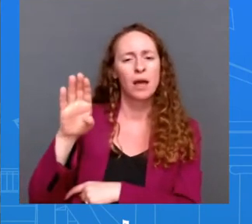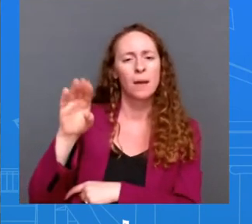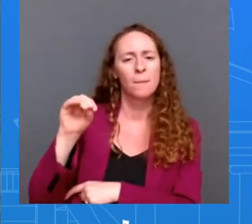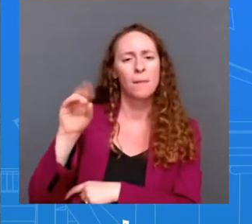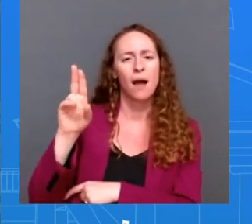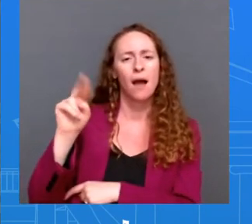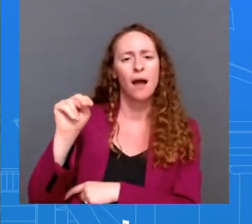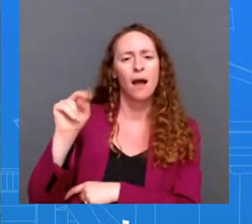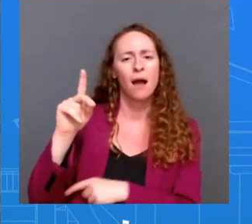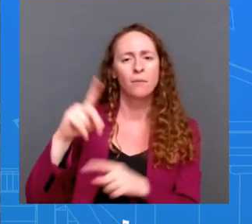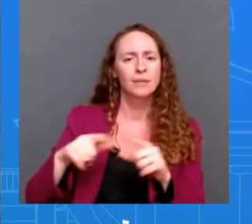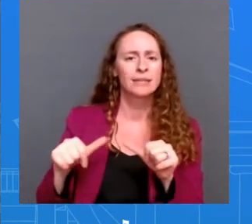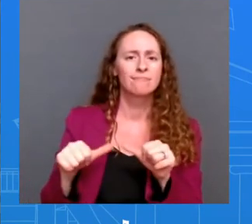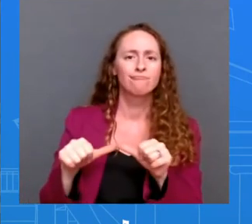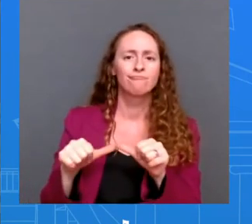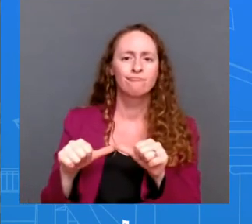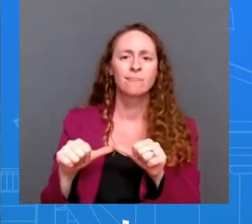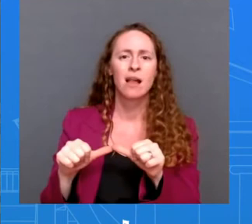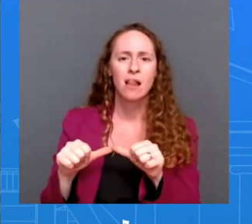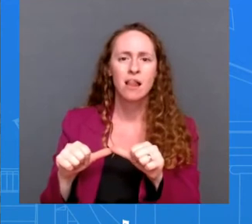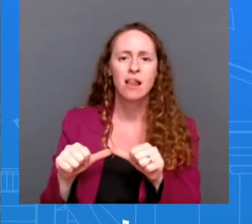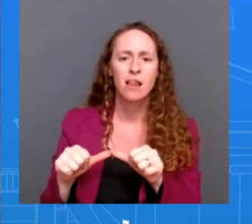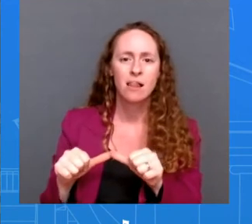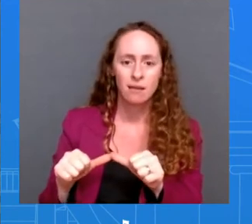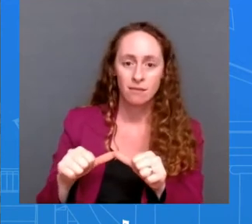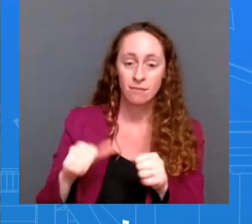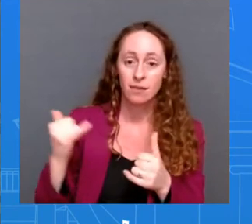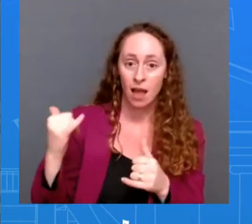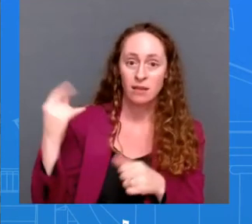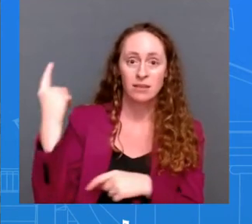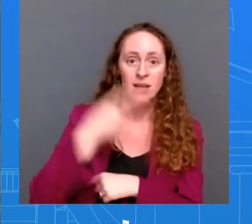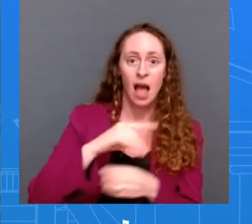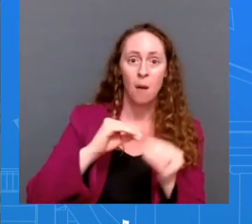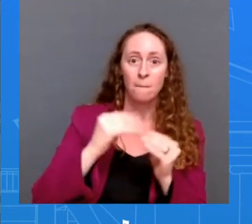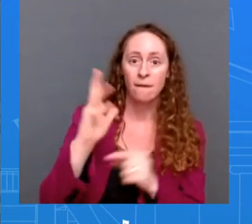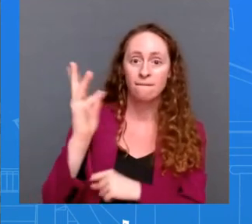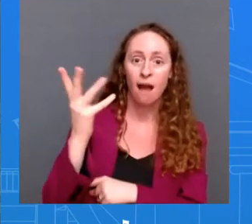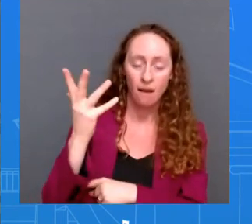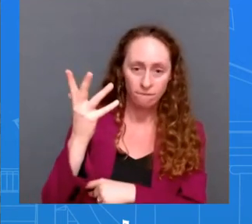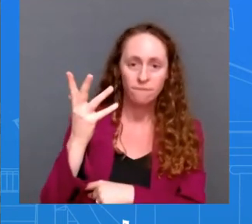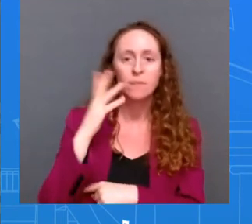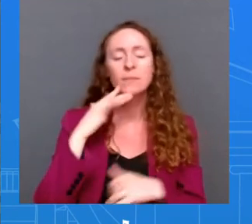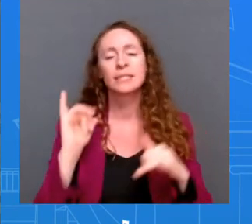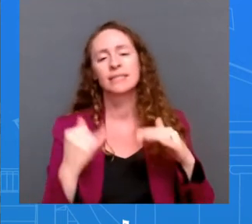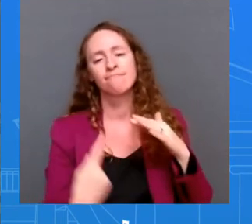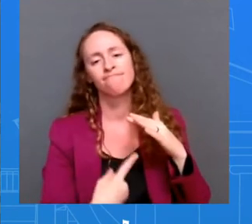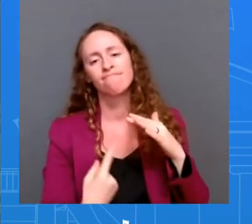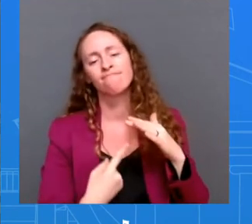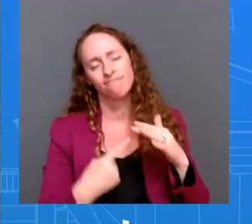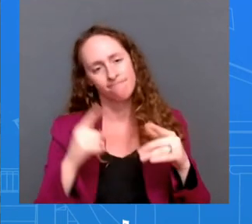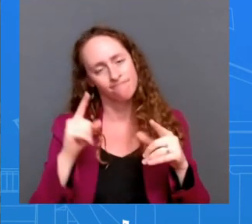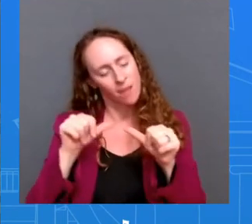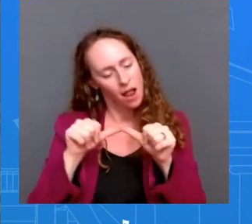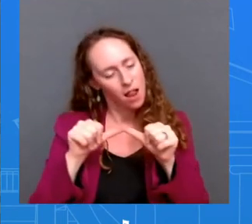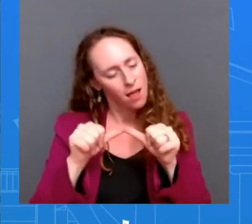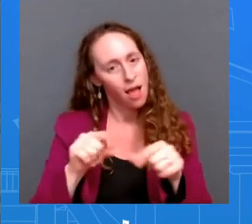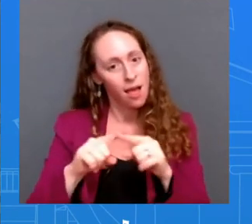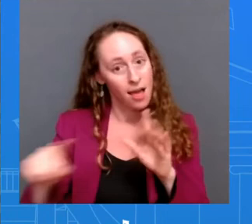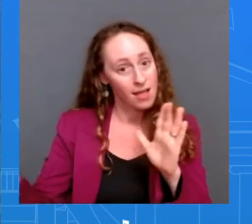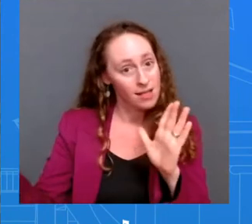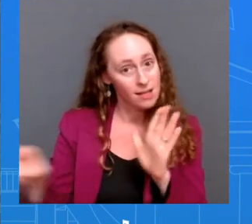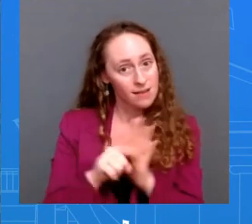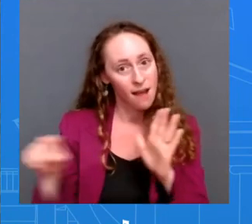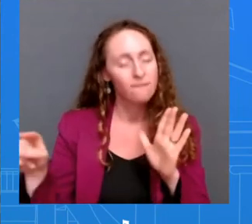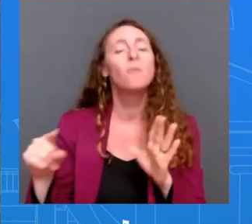he will remain isolated until he tests negative, as we previously stated. And so the when we're doing that test